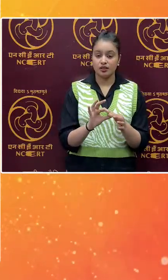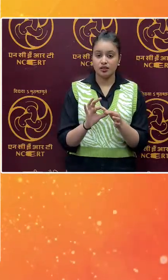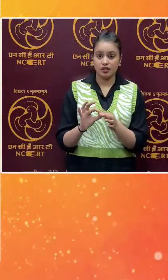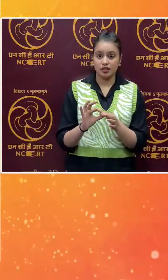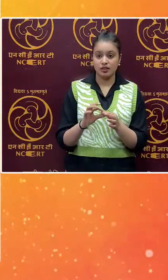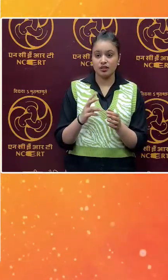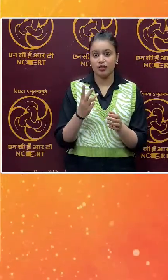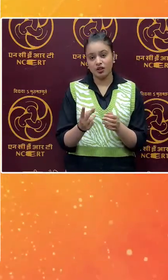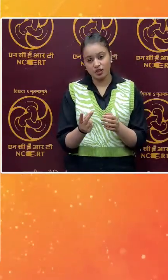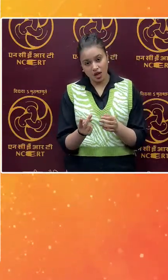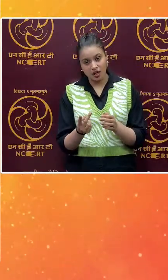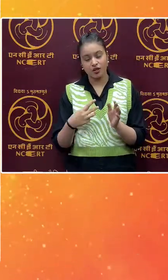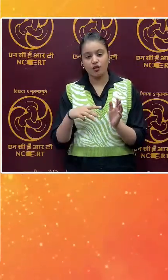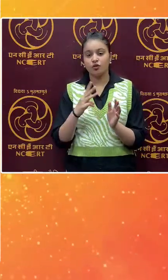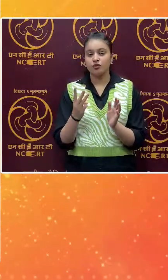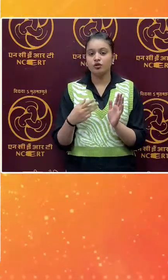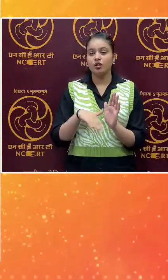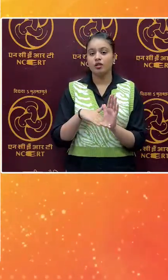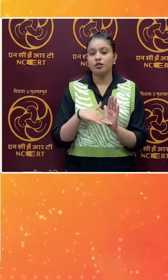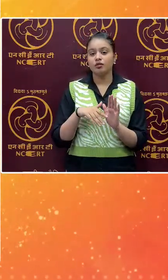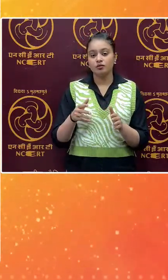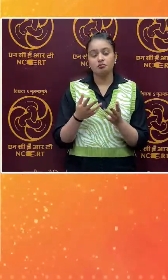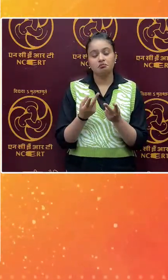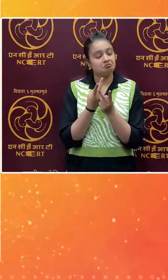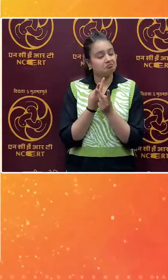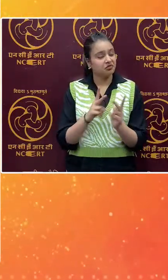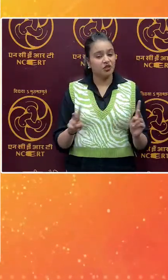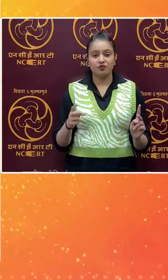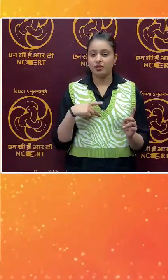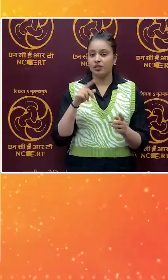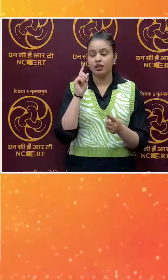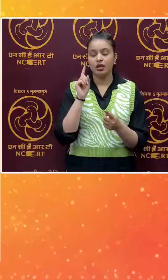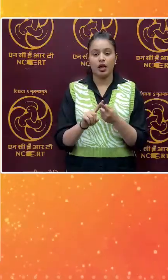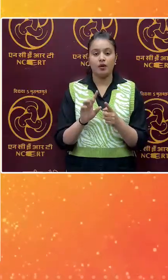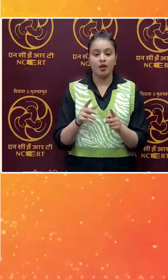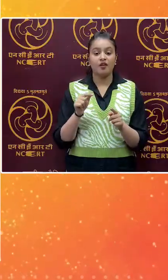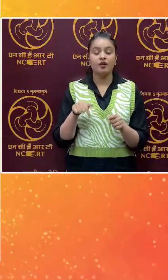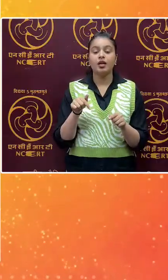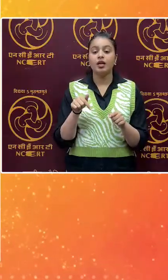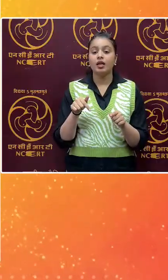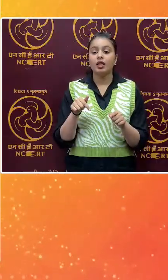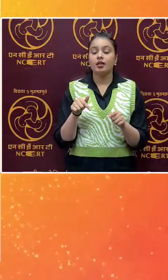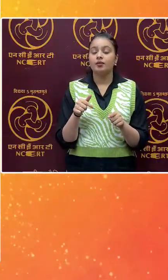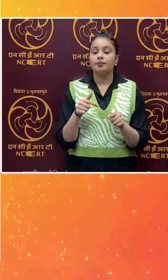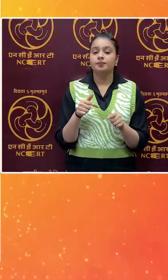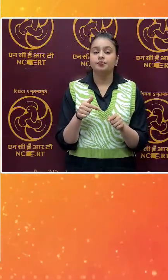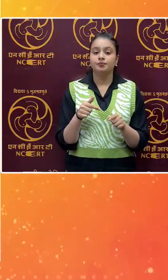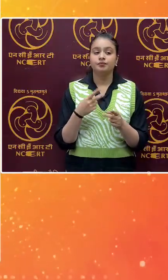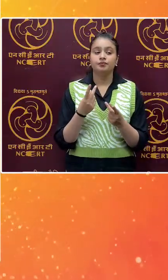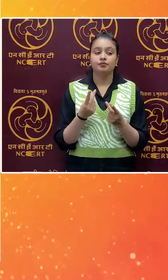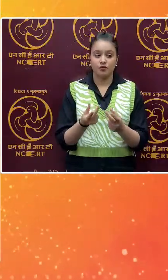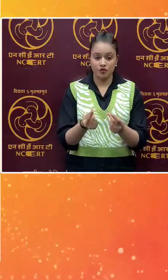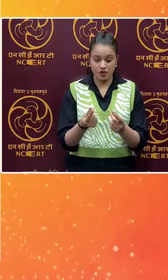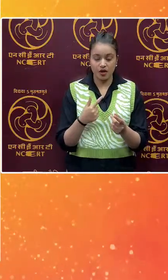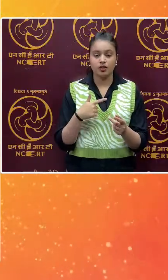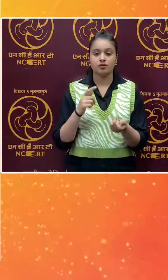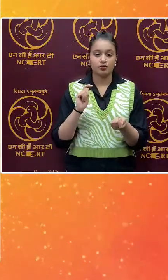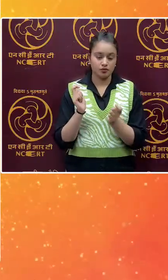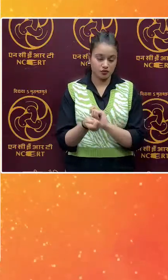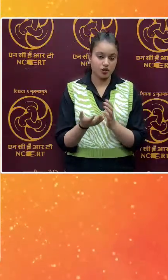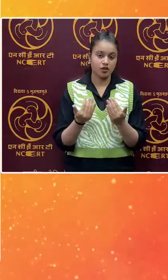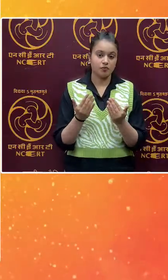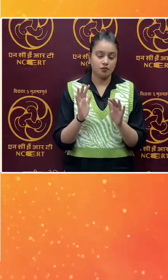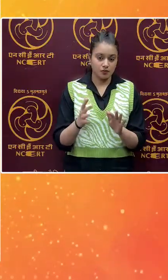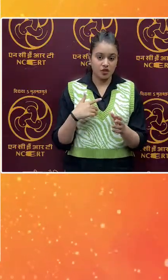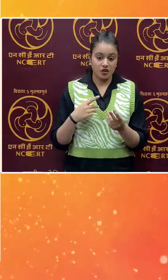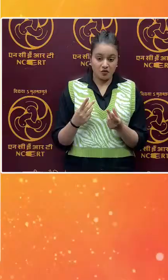stage. Second, third, so that is an entirely different agenda. That is to have fast breeder reactors. Reactors. Use